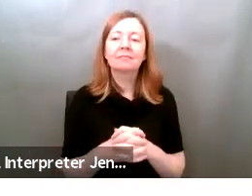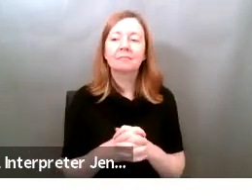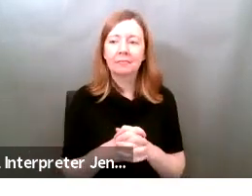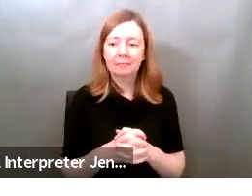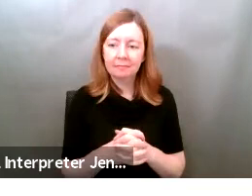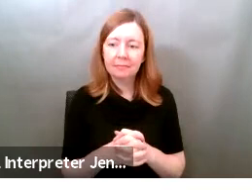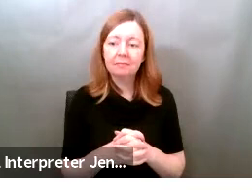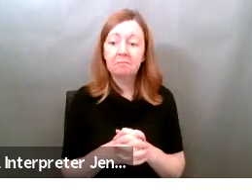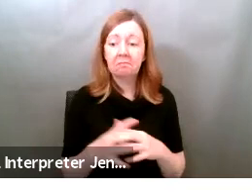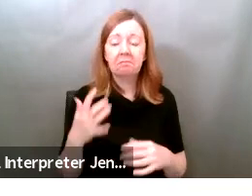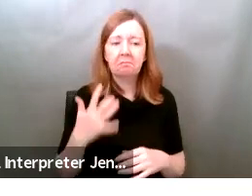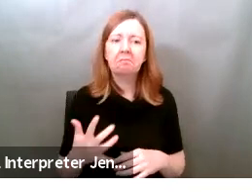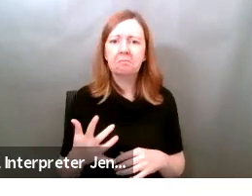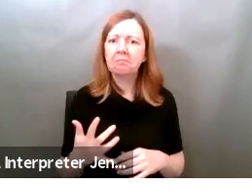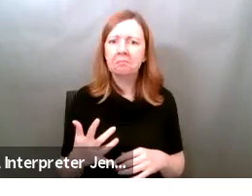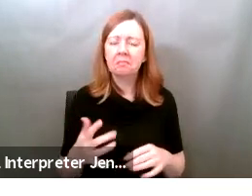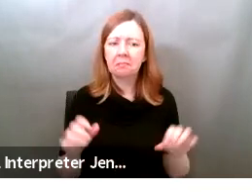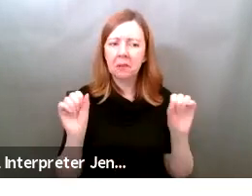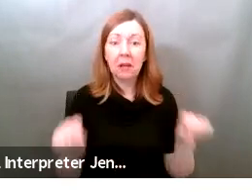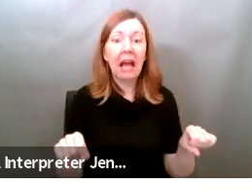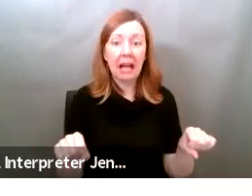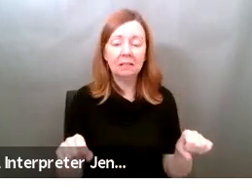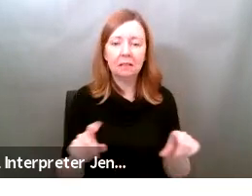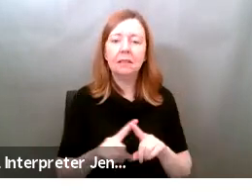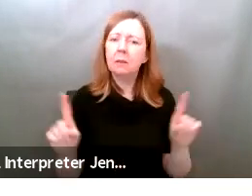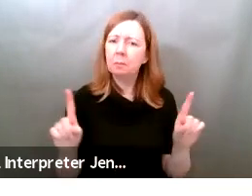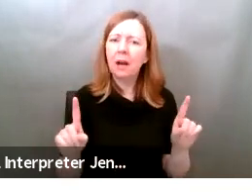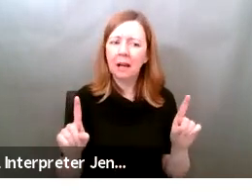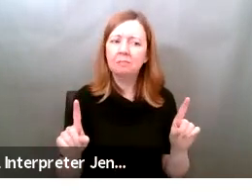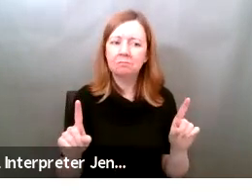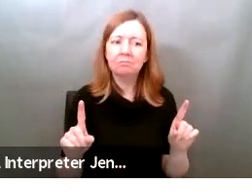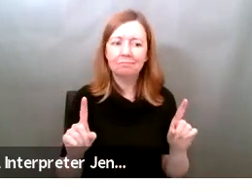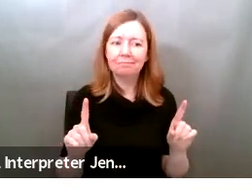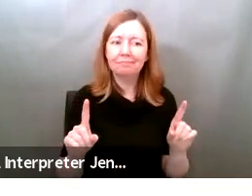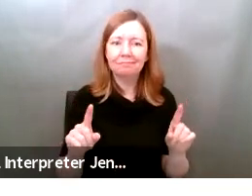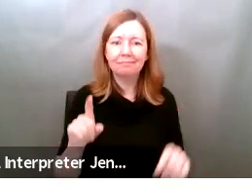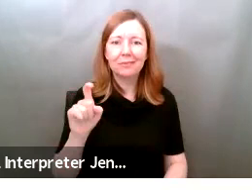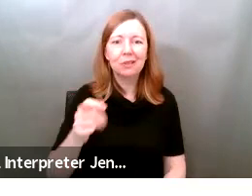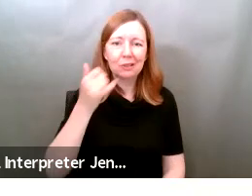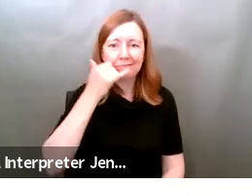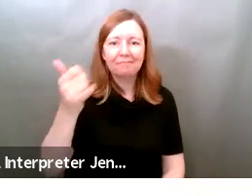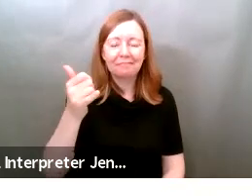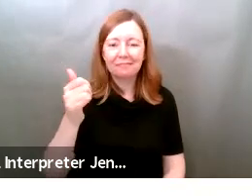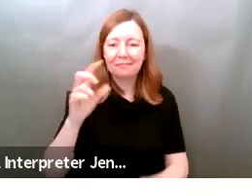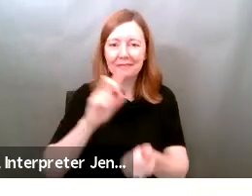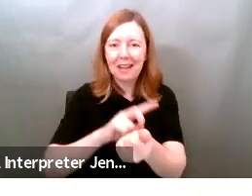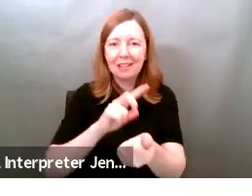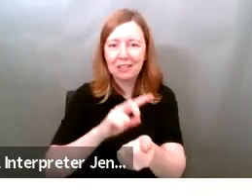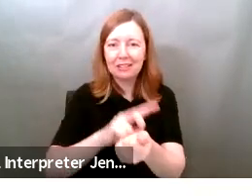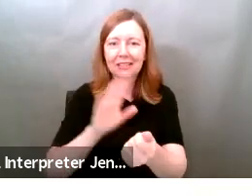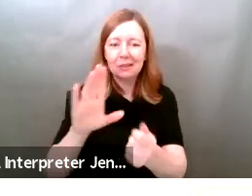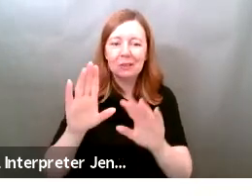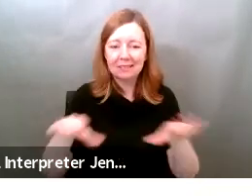In all likelihood, yes, you can, but this is a great time to pick up the phone and talk to your provider or your